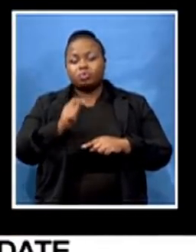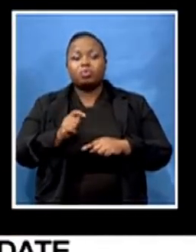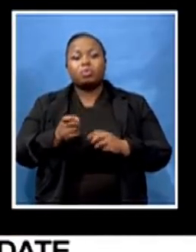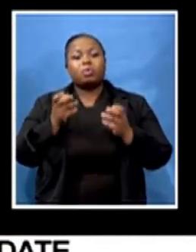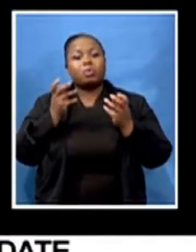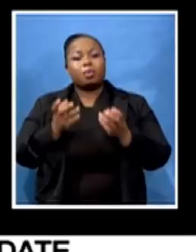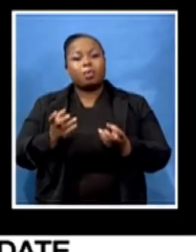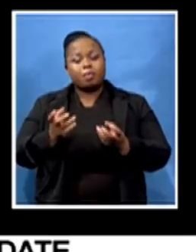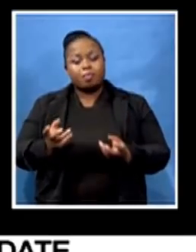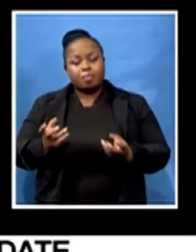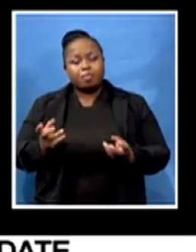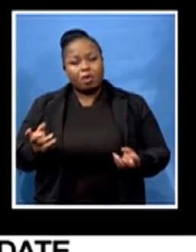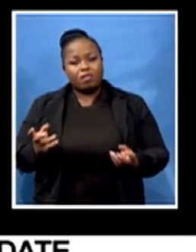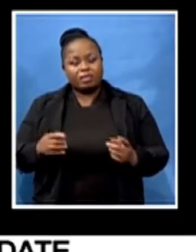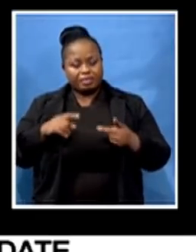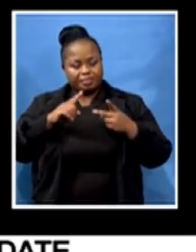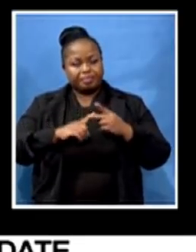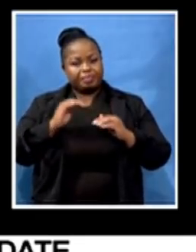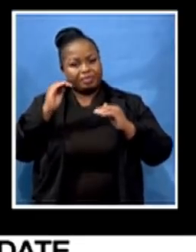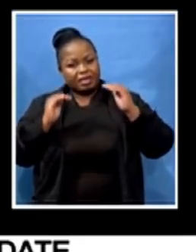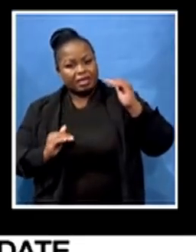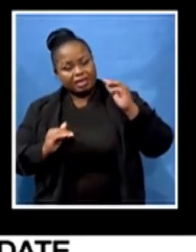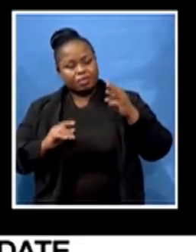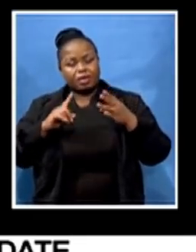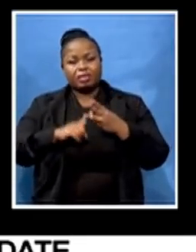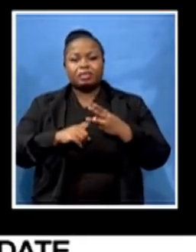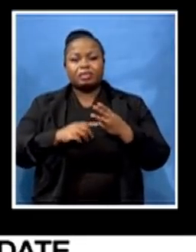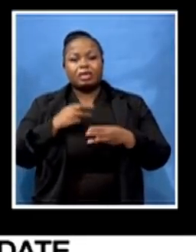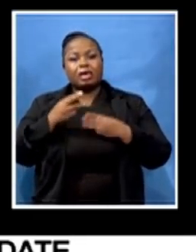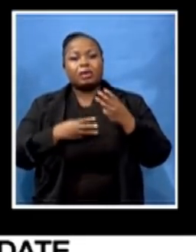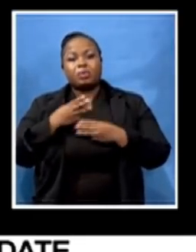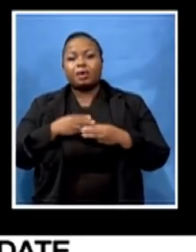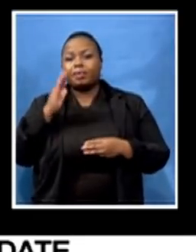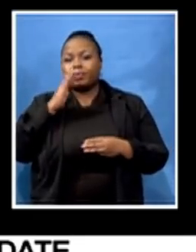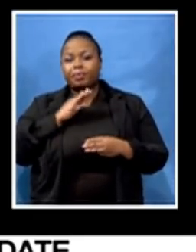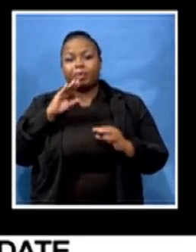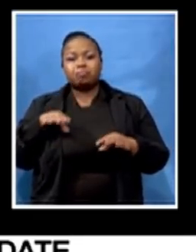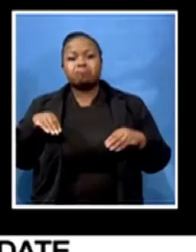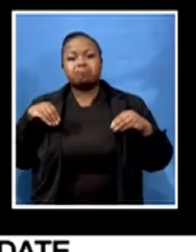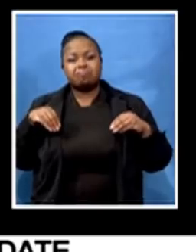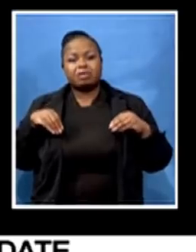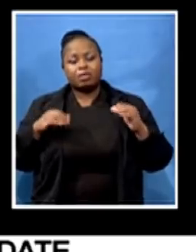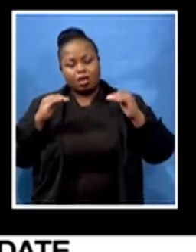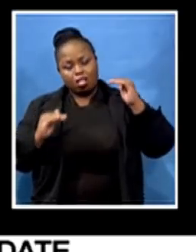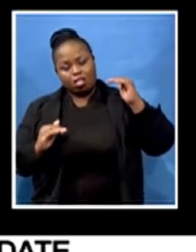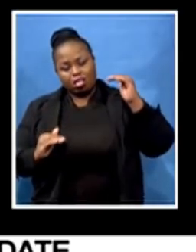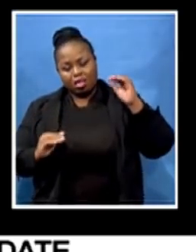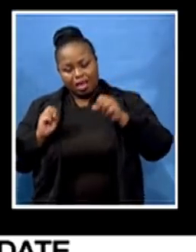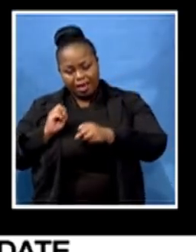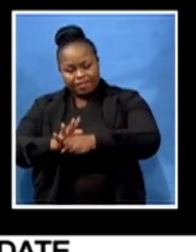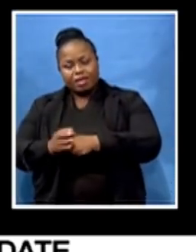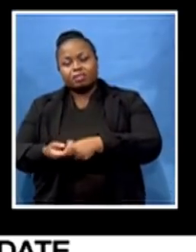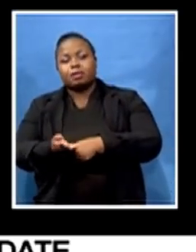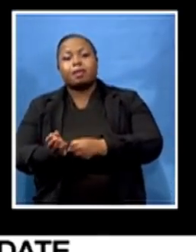inequality, and unemployment is tearing the fabric of our communities apart,